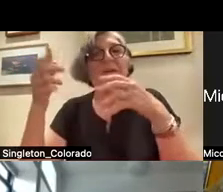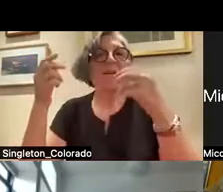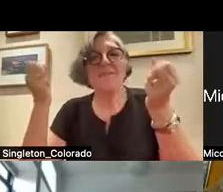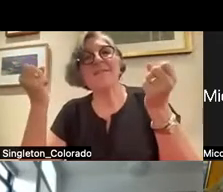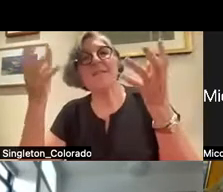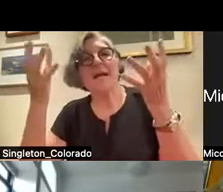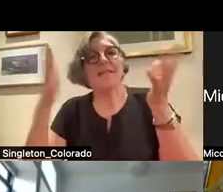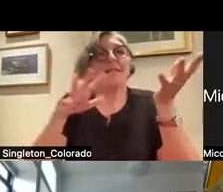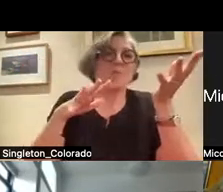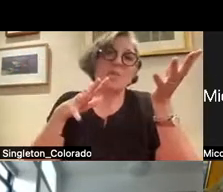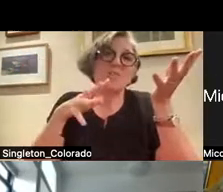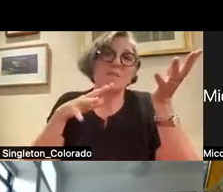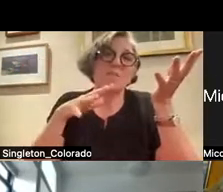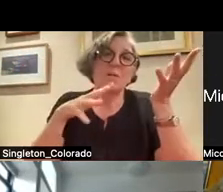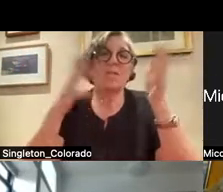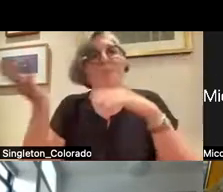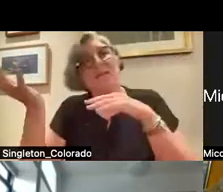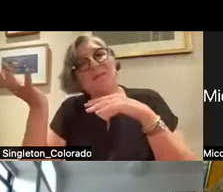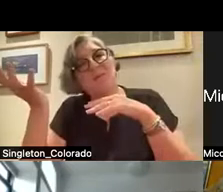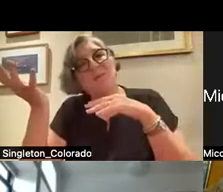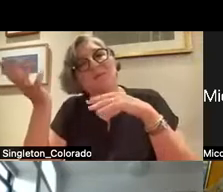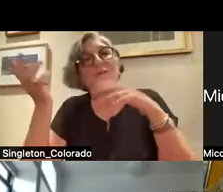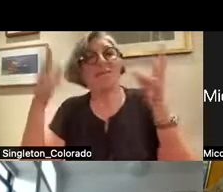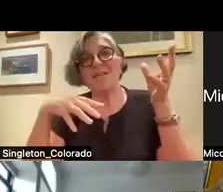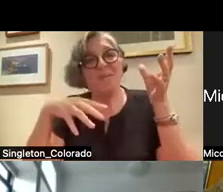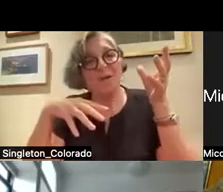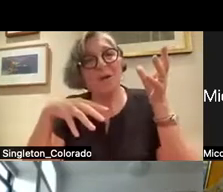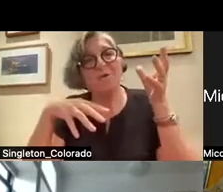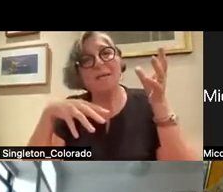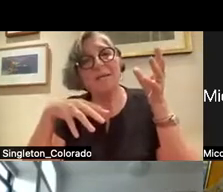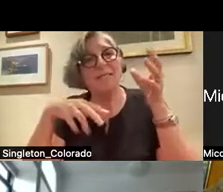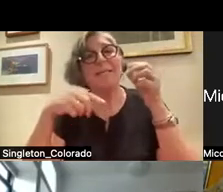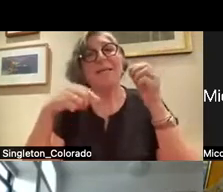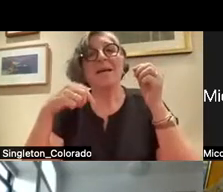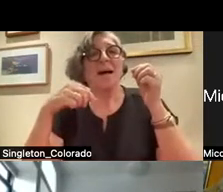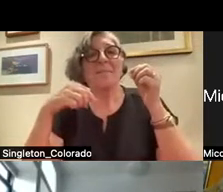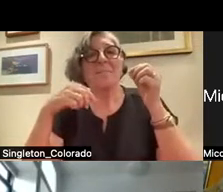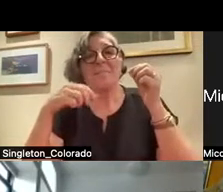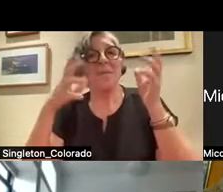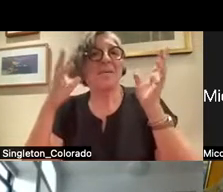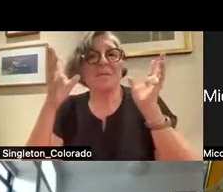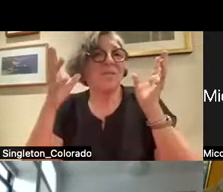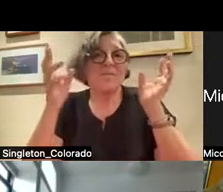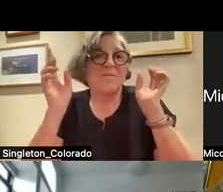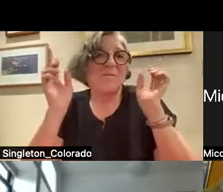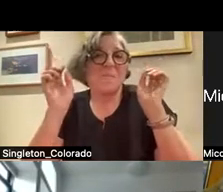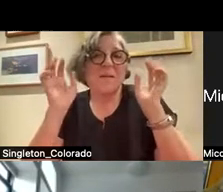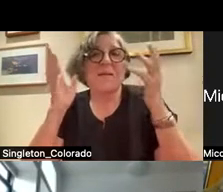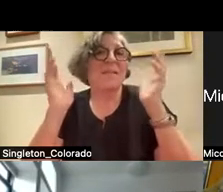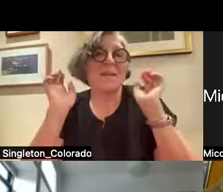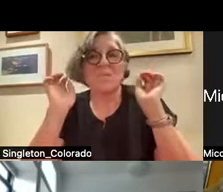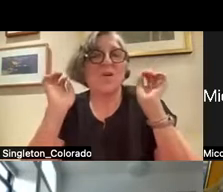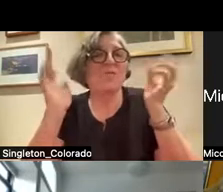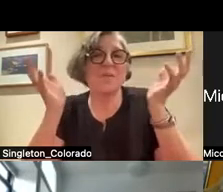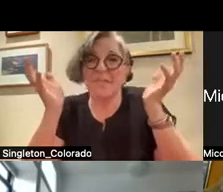signer to sign and then switch into speech and then to switch, or to even code mix. Because sometimes there's something